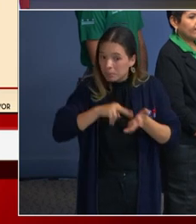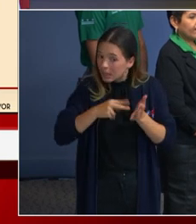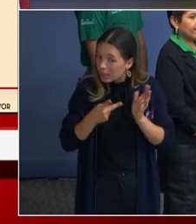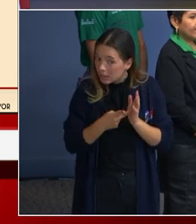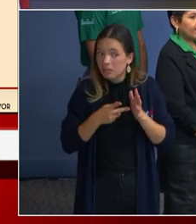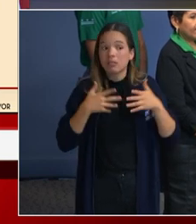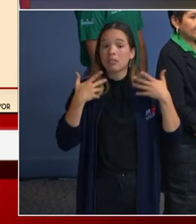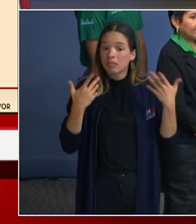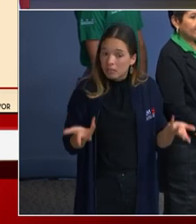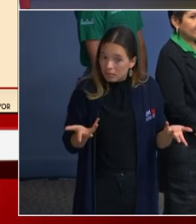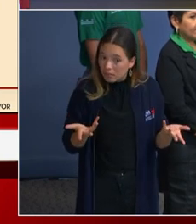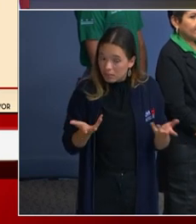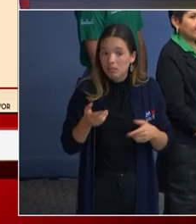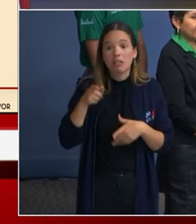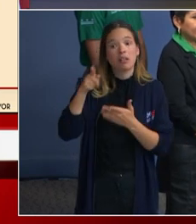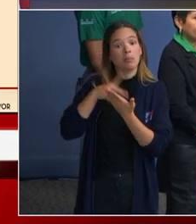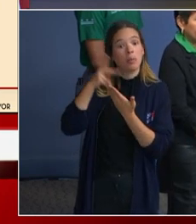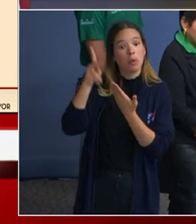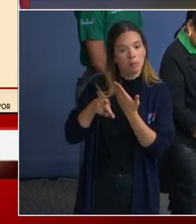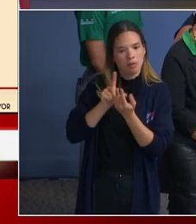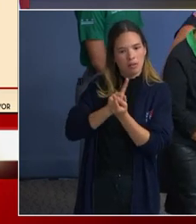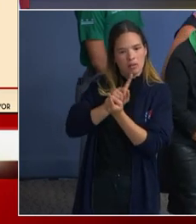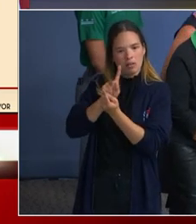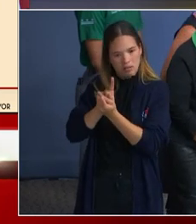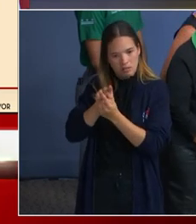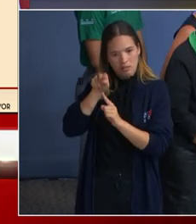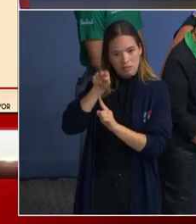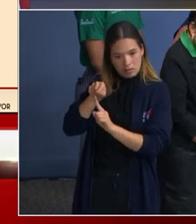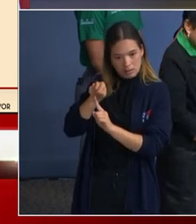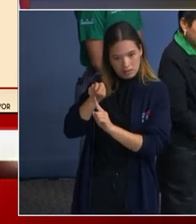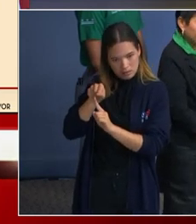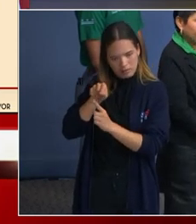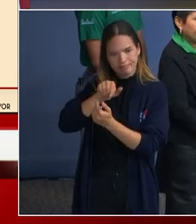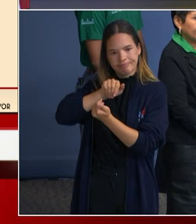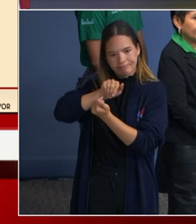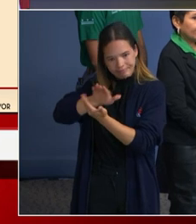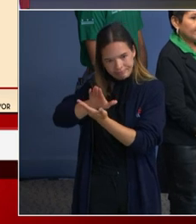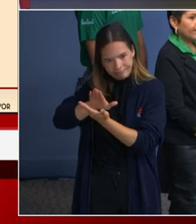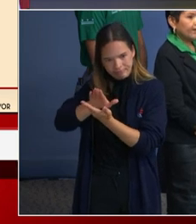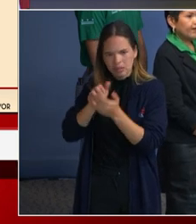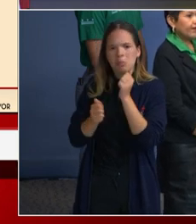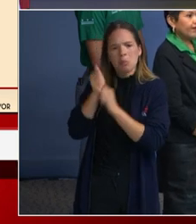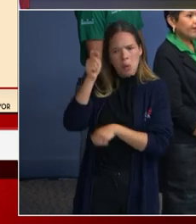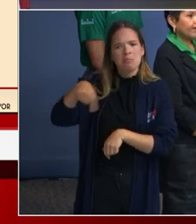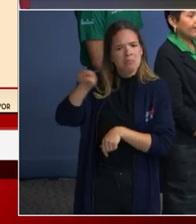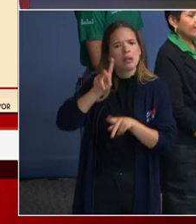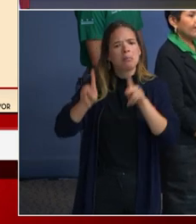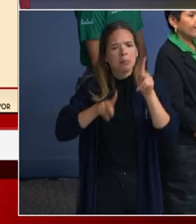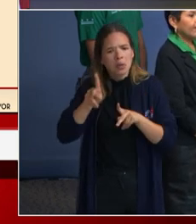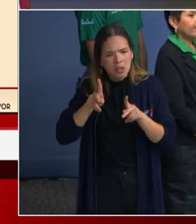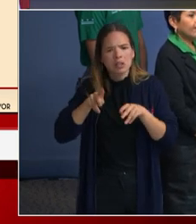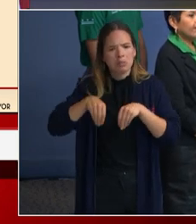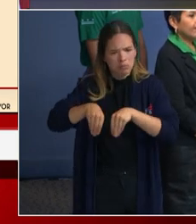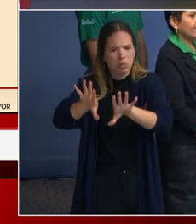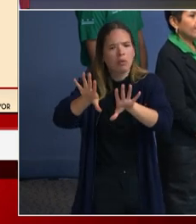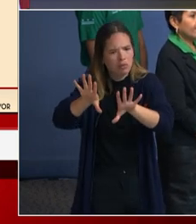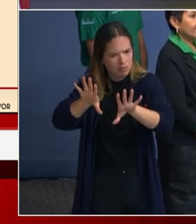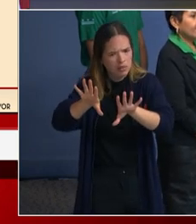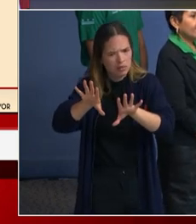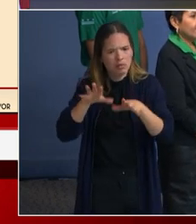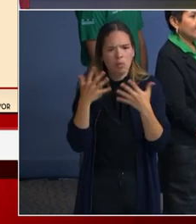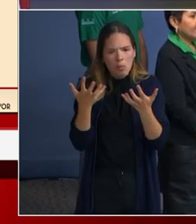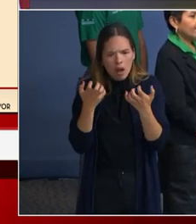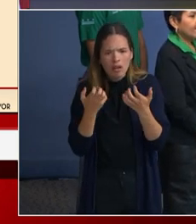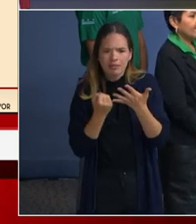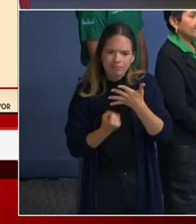buses, and given that most people will move on, our primary focus is to making sure that we have